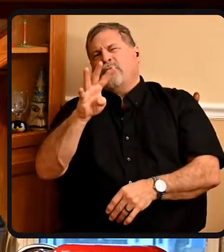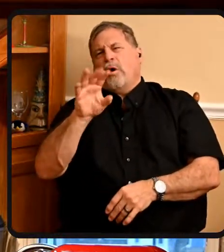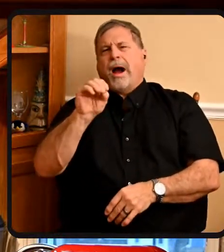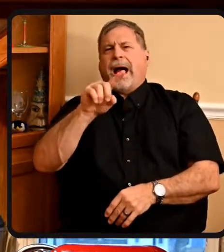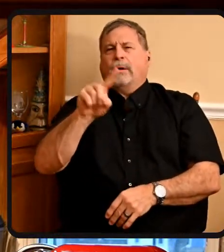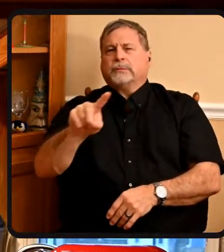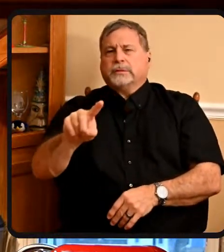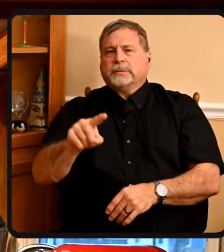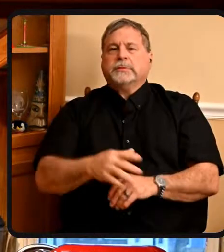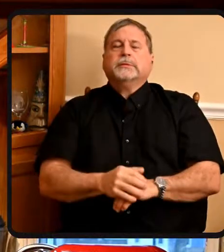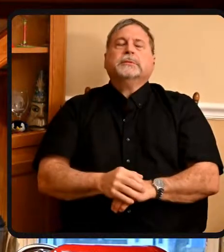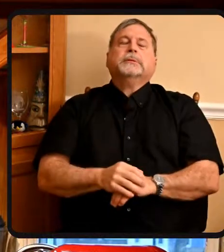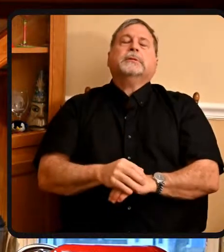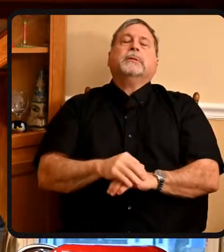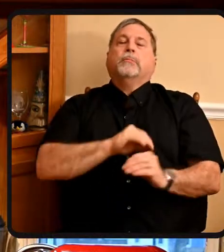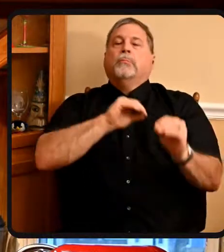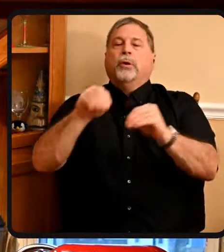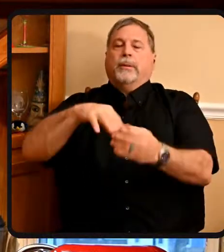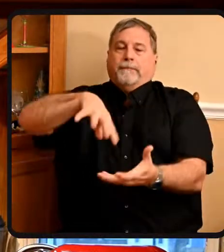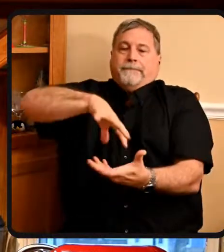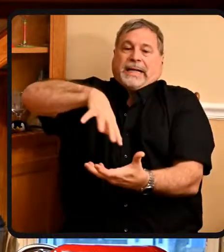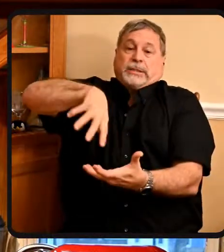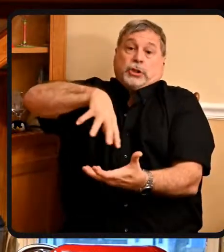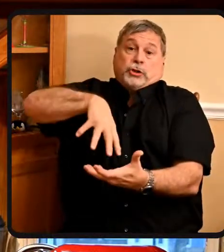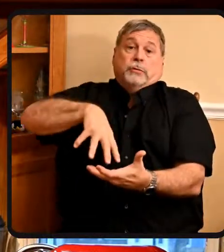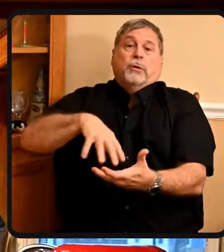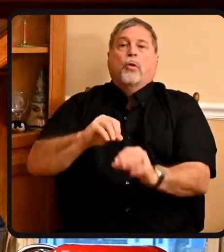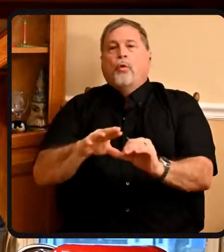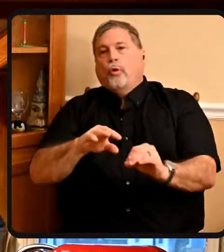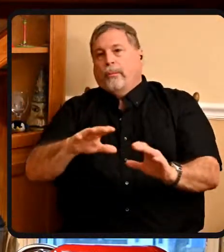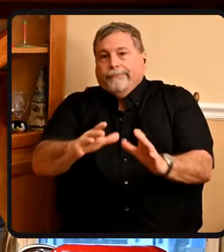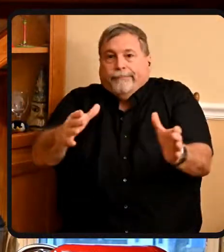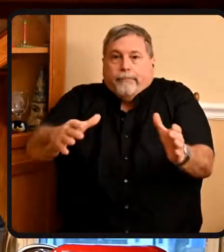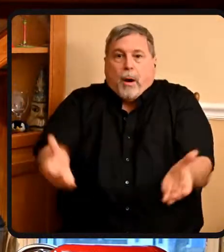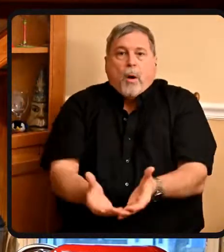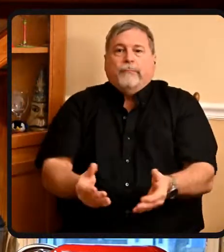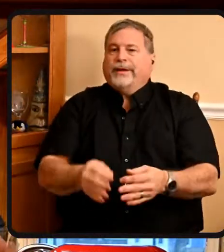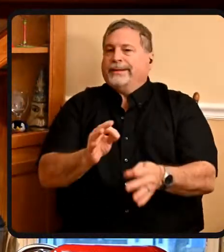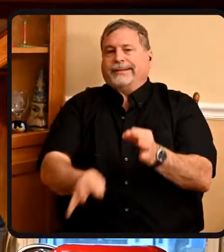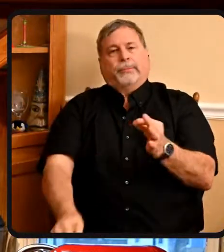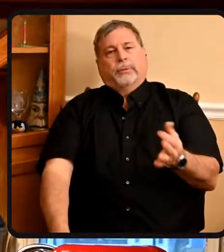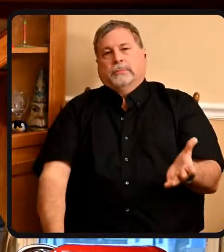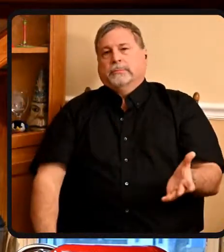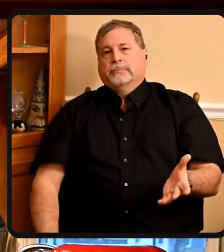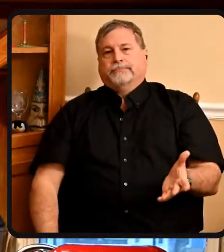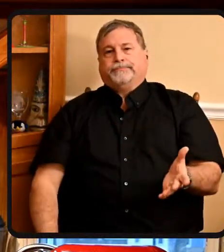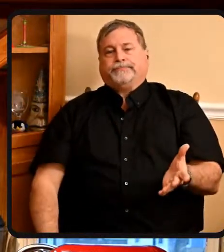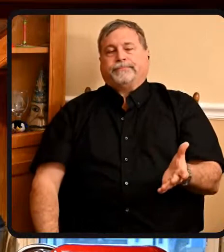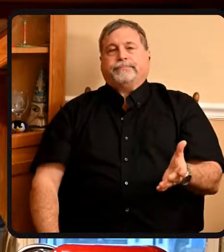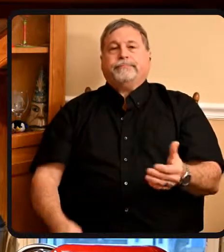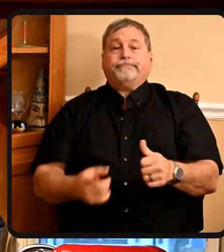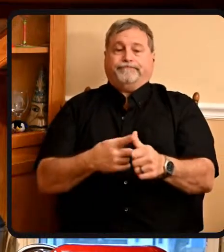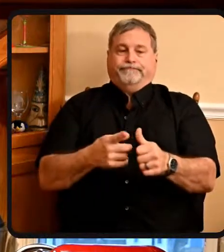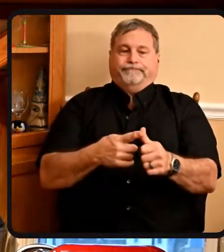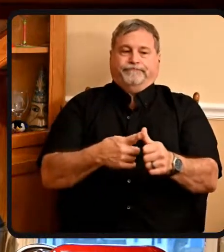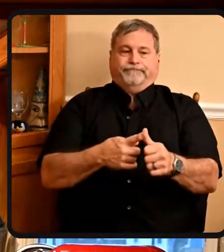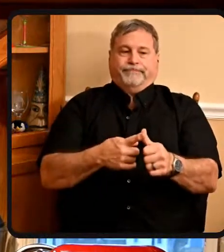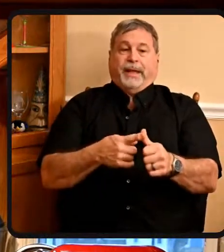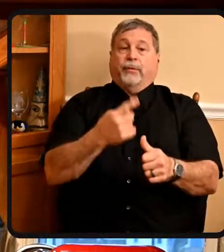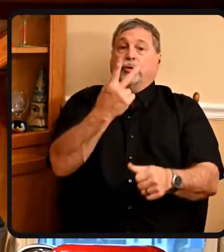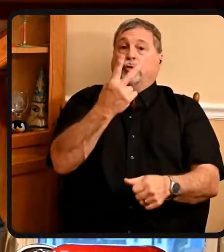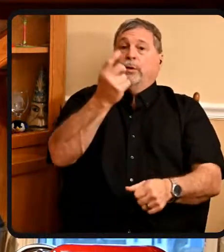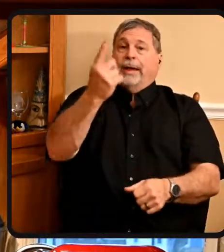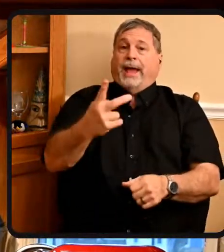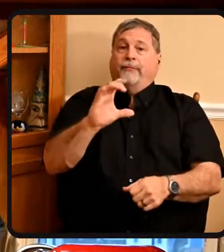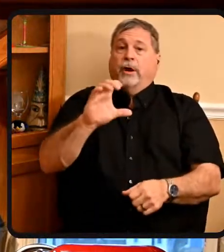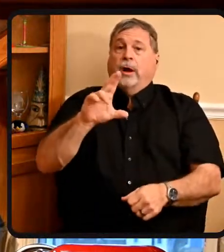particular batter. Now we're going to put it in a standard stand mixer. You could do this just in a bowl. Real simple to do. So to start out,